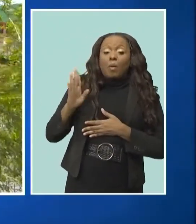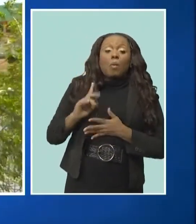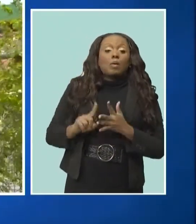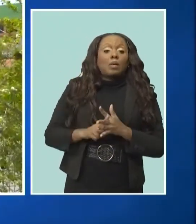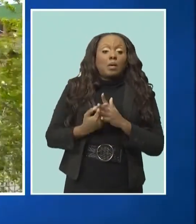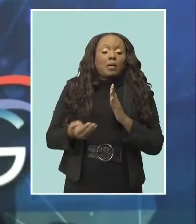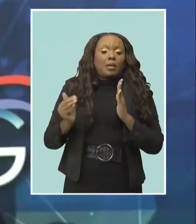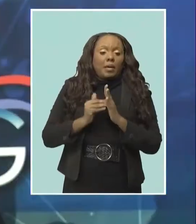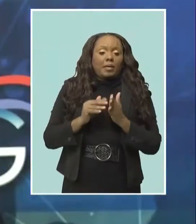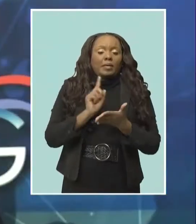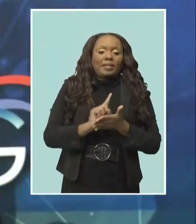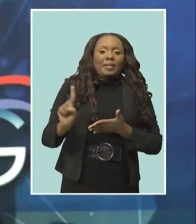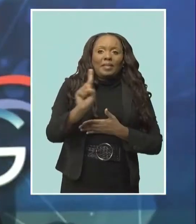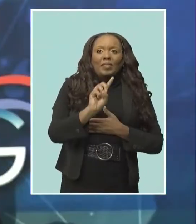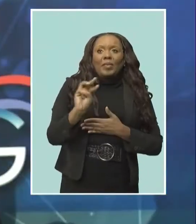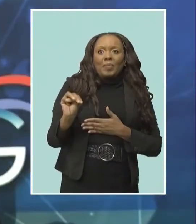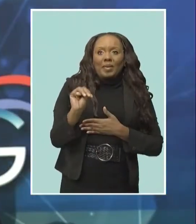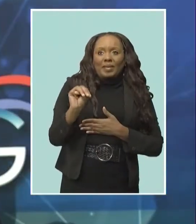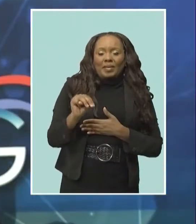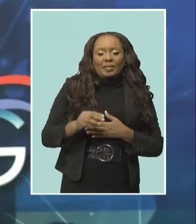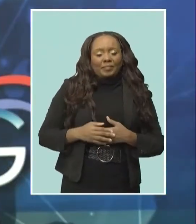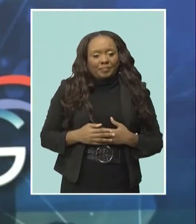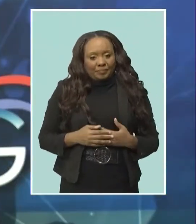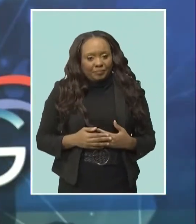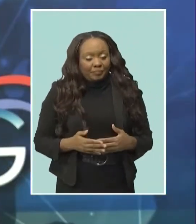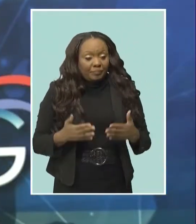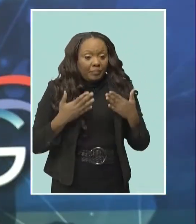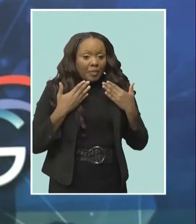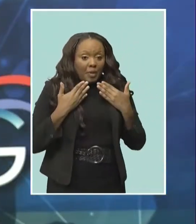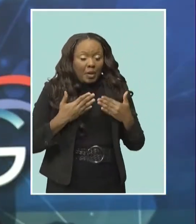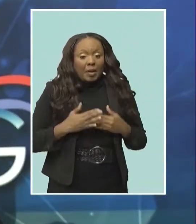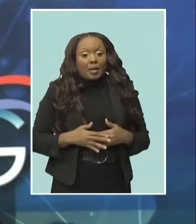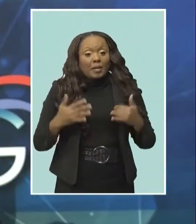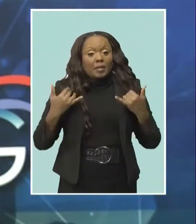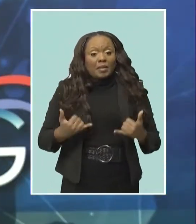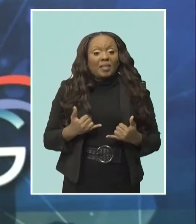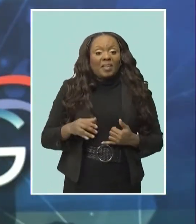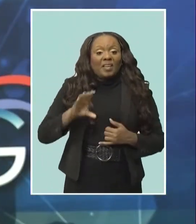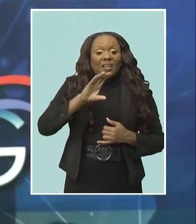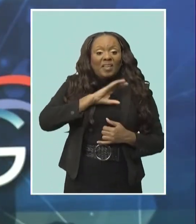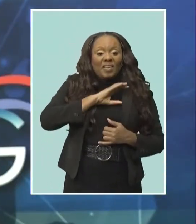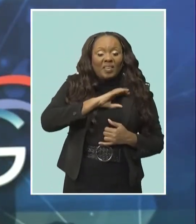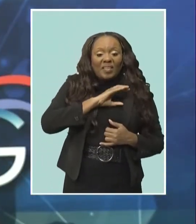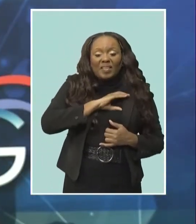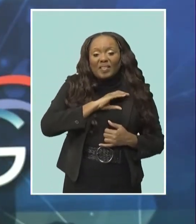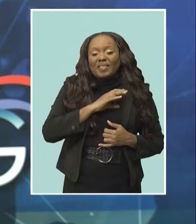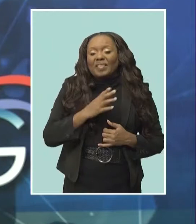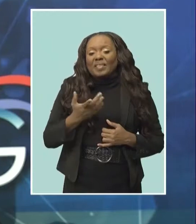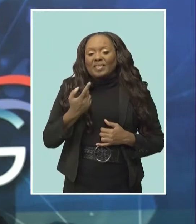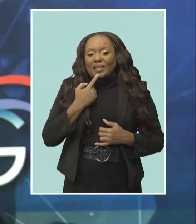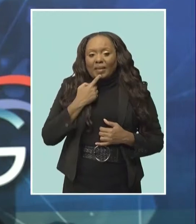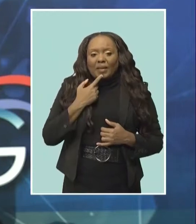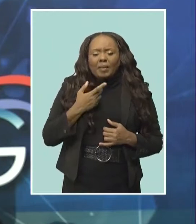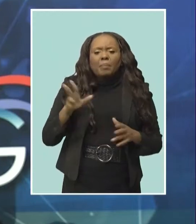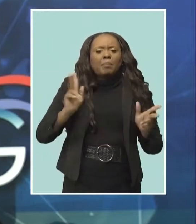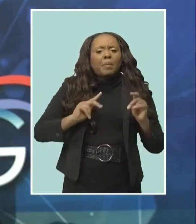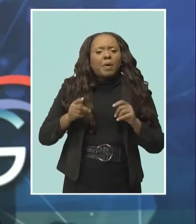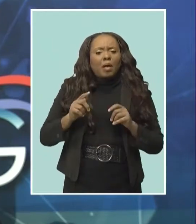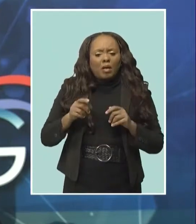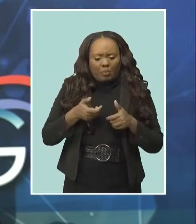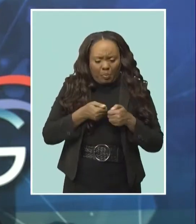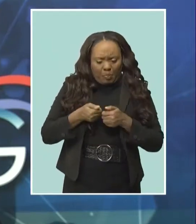News. Sharika, thank you. Tonight, the police have cleared the air on a viral rumour that a school child was stabbed to